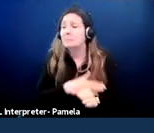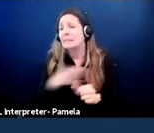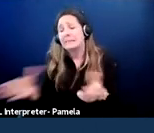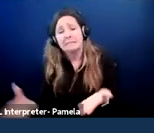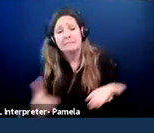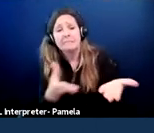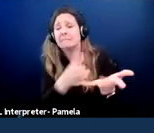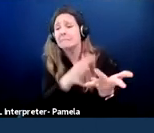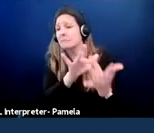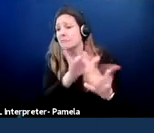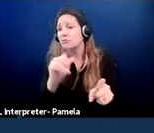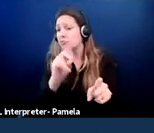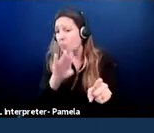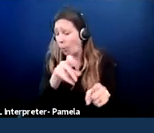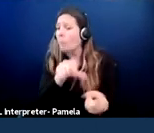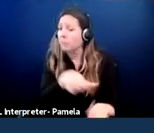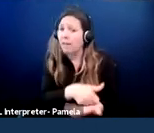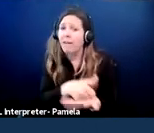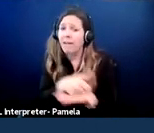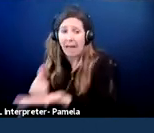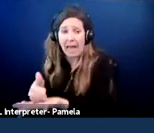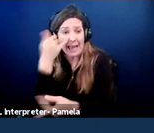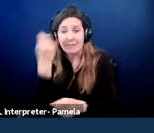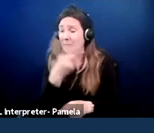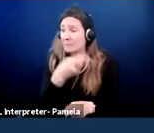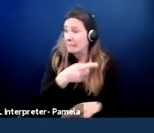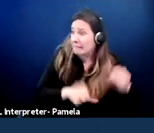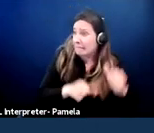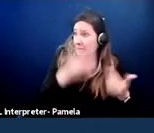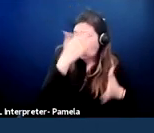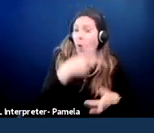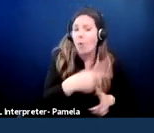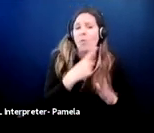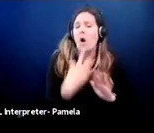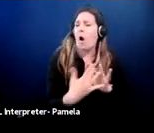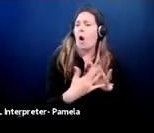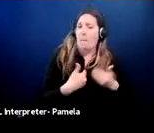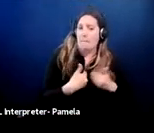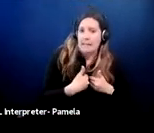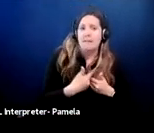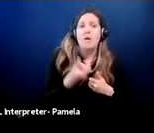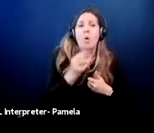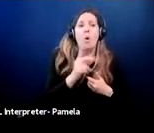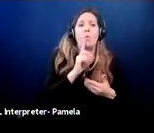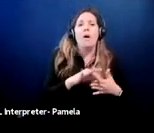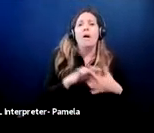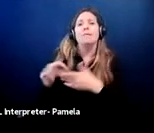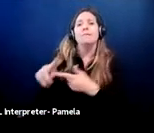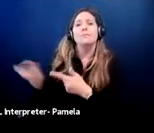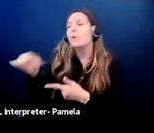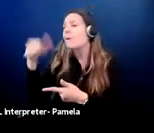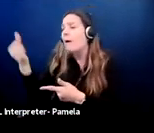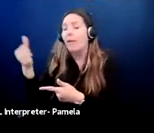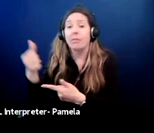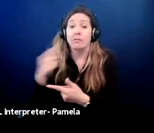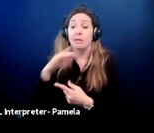that. And if there's anything that he doesn't know, he'll reach out to me, or he'll point you in the right direction, especially when it comes to consulting